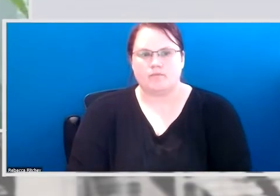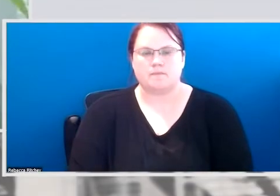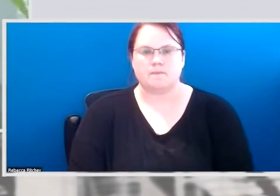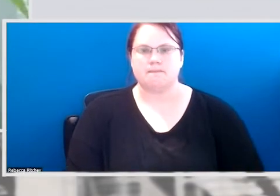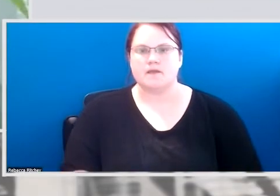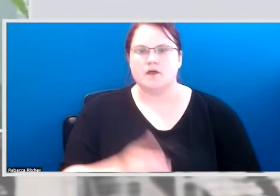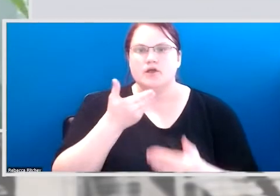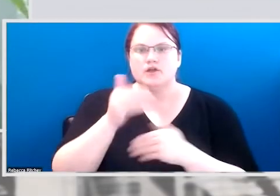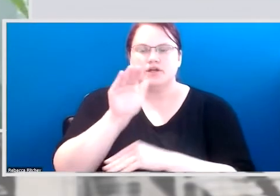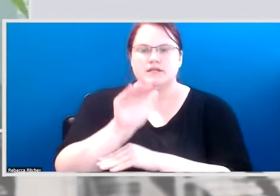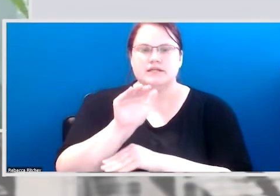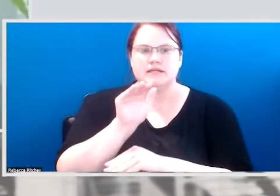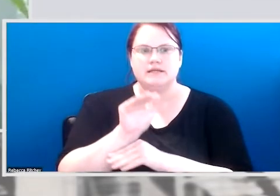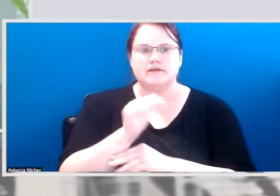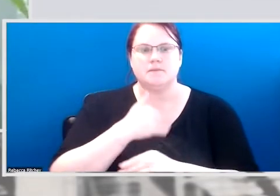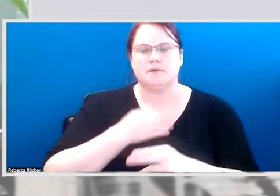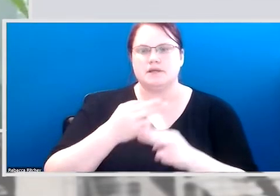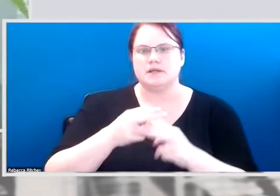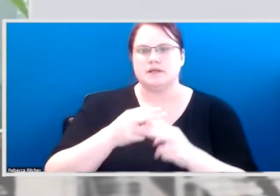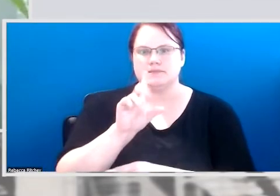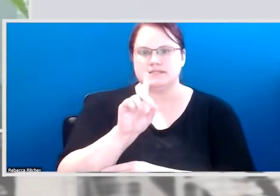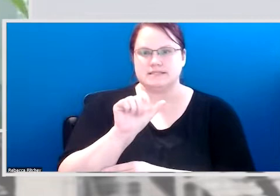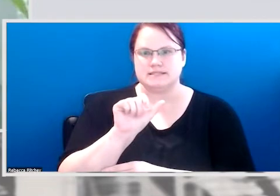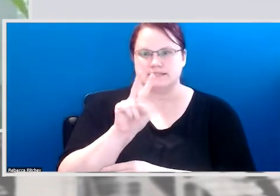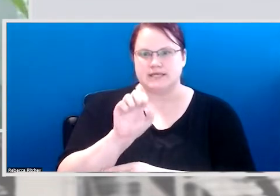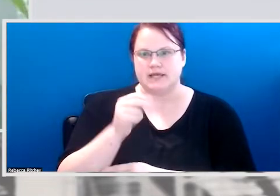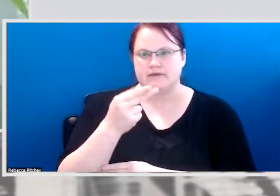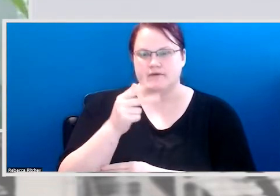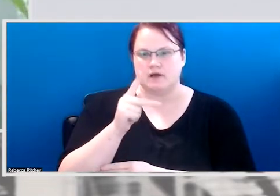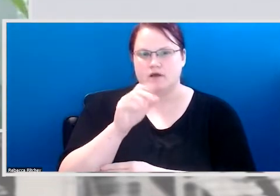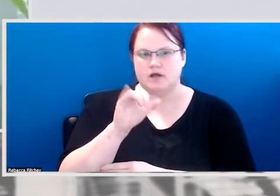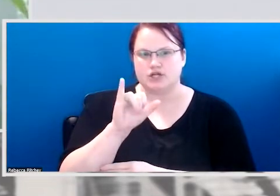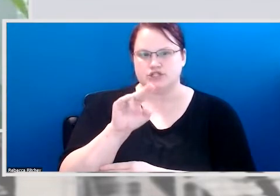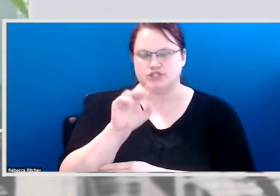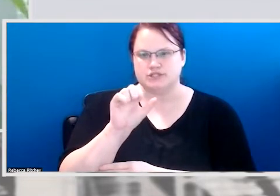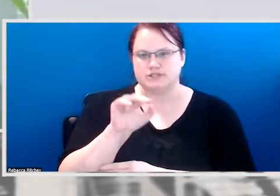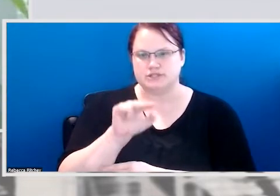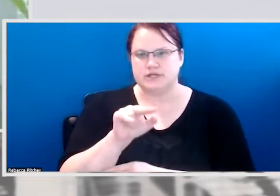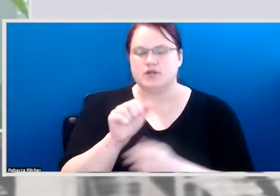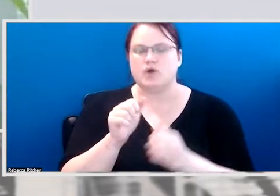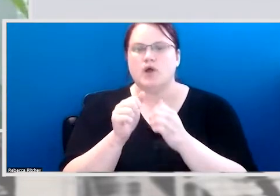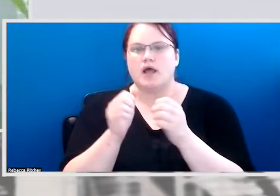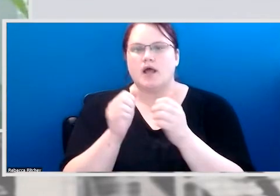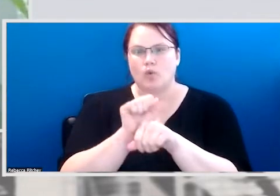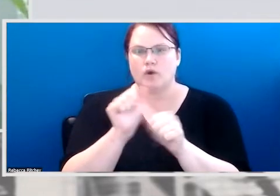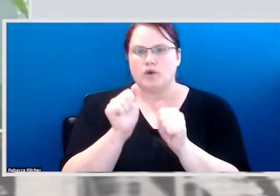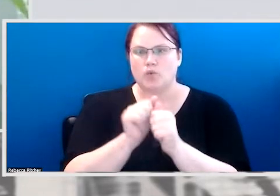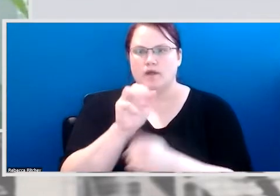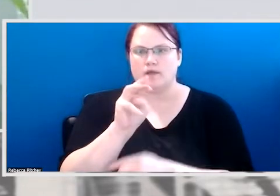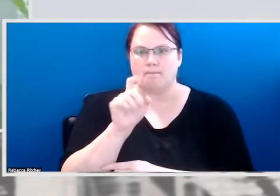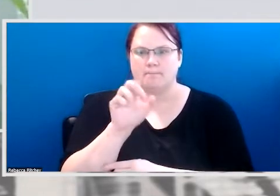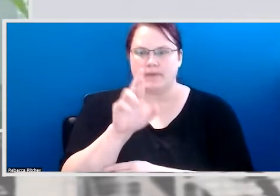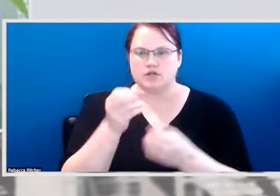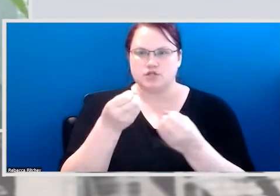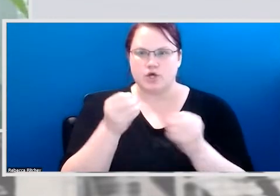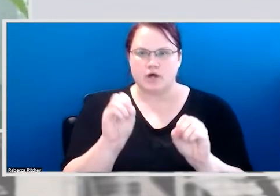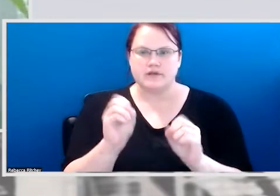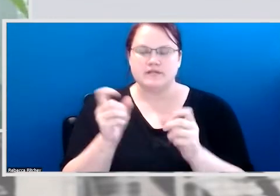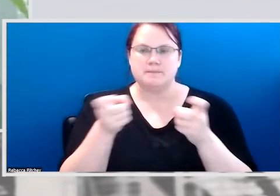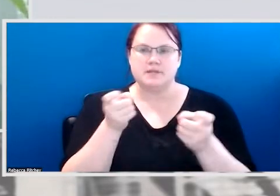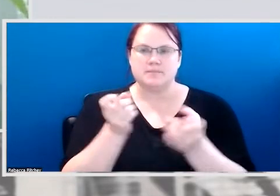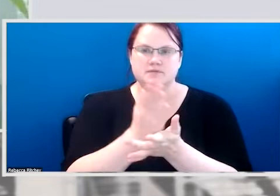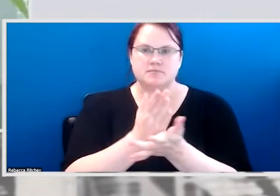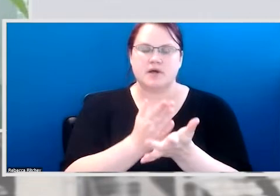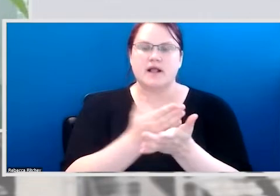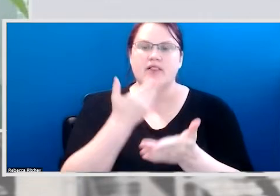Hello and good evening. My name is David Hutchinson. I'm the Assistant Director for Capital and Asset Management with the Mayor's Office of Management and Budget. Thanks for joining us tonight.